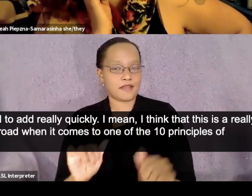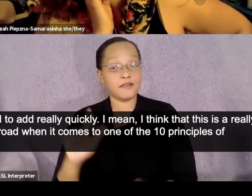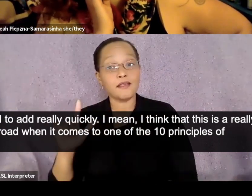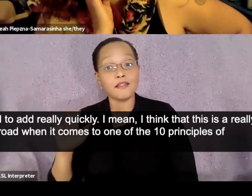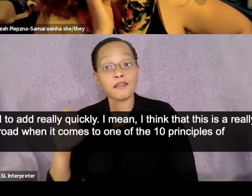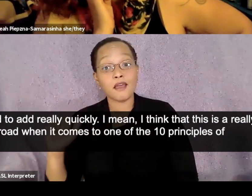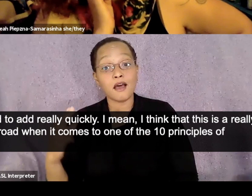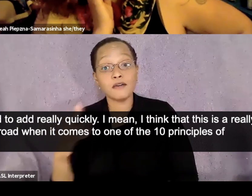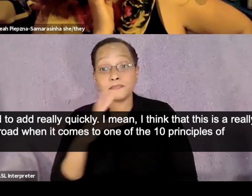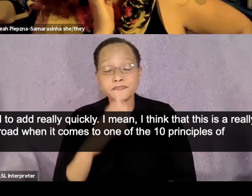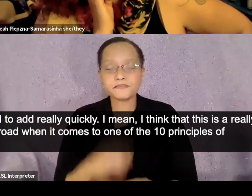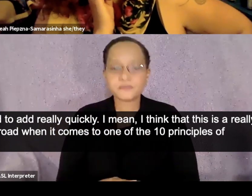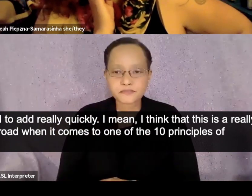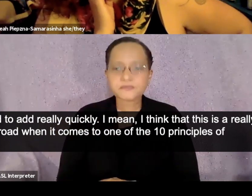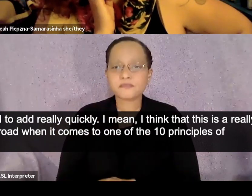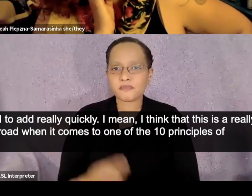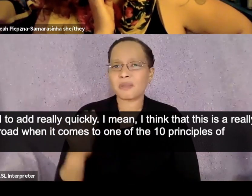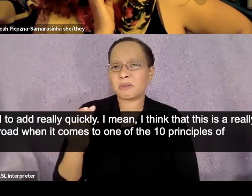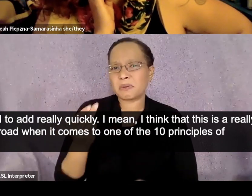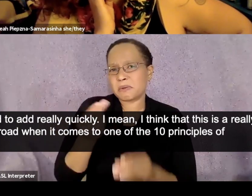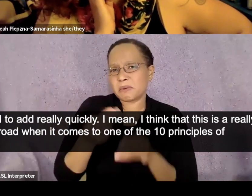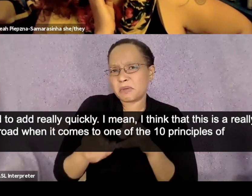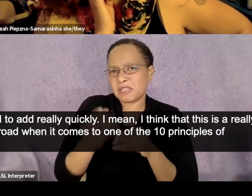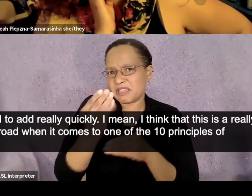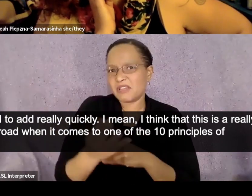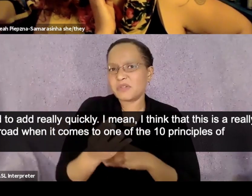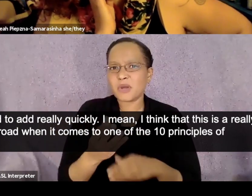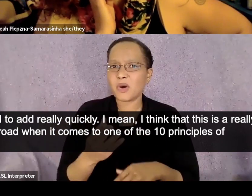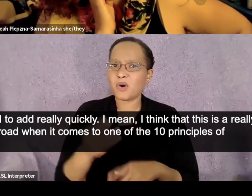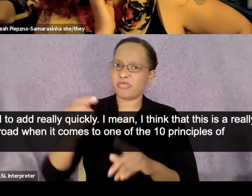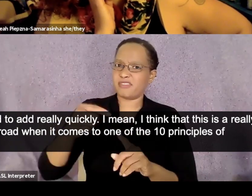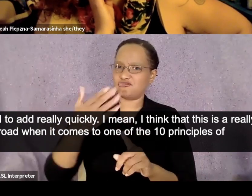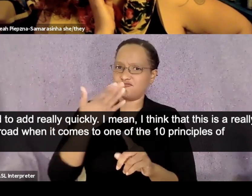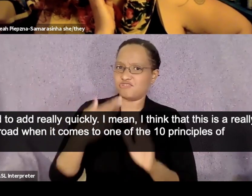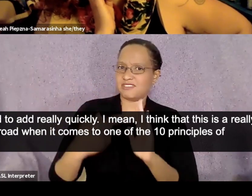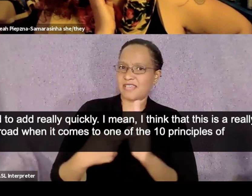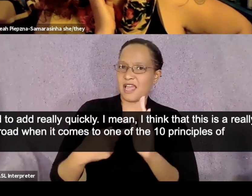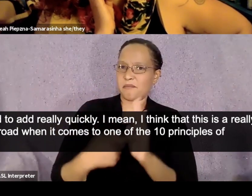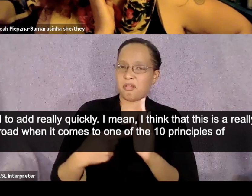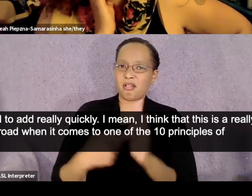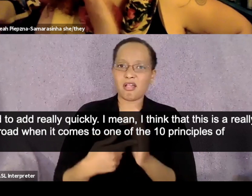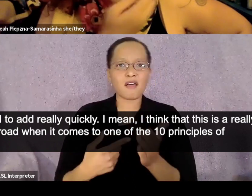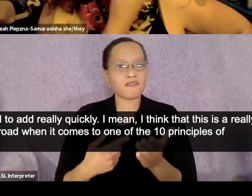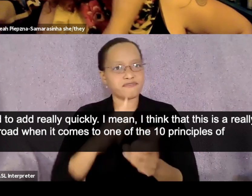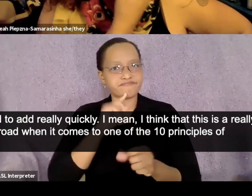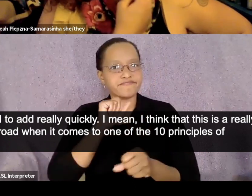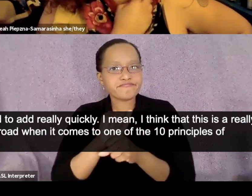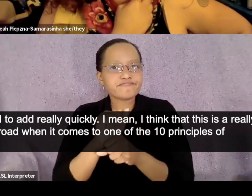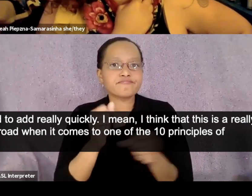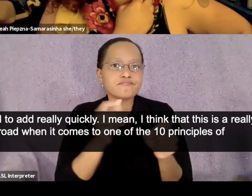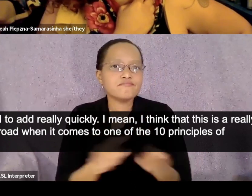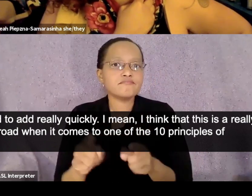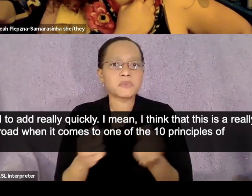think that this is a really prime example of, you know, where the rubber meets the road when it comes to one